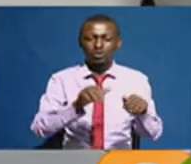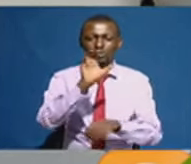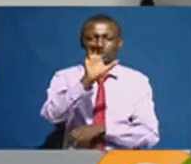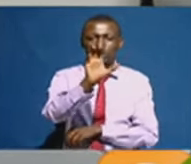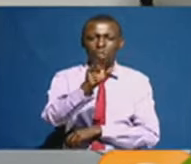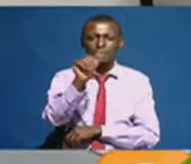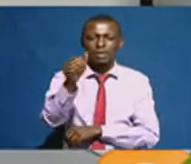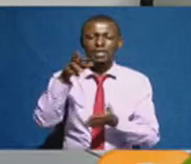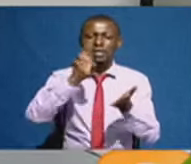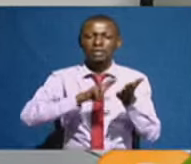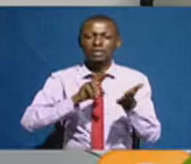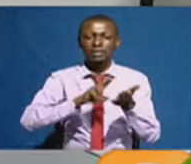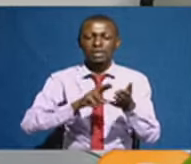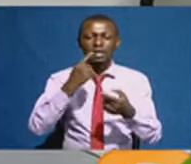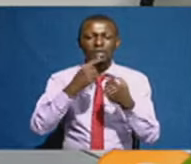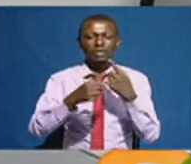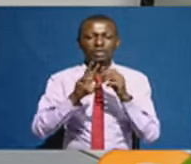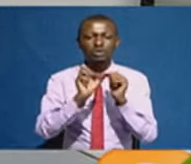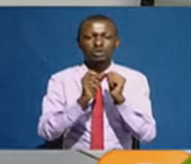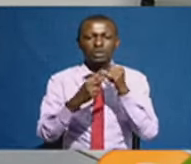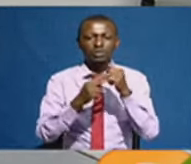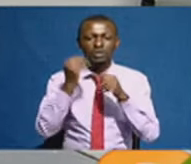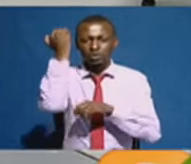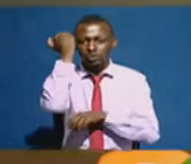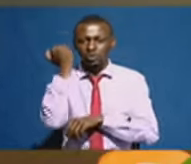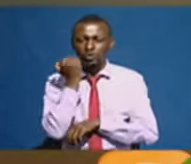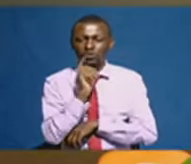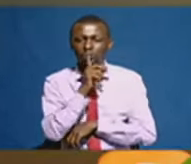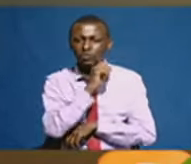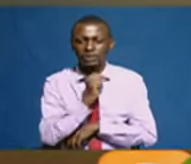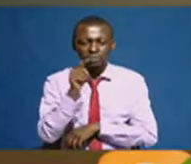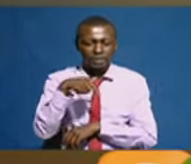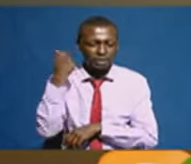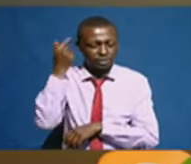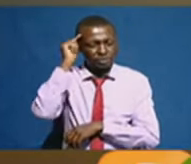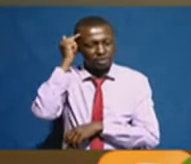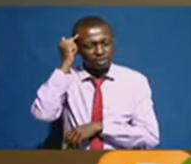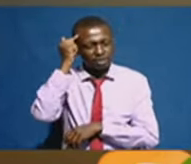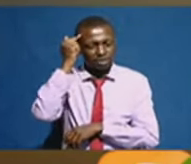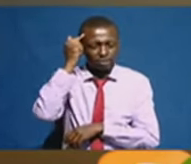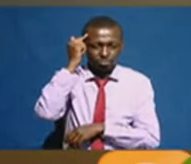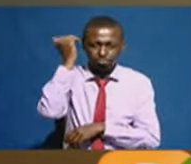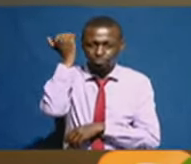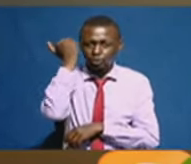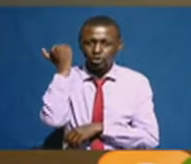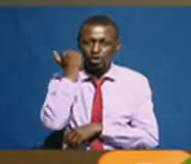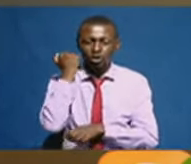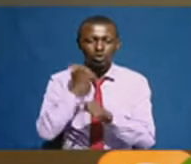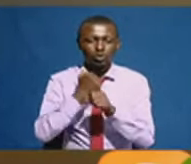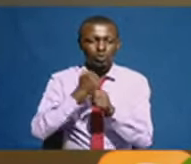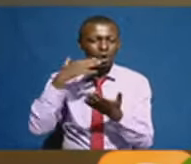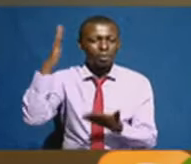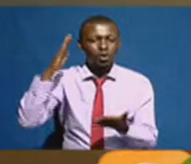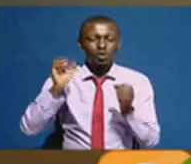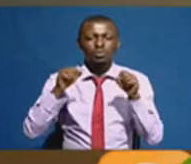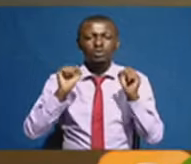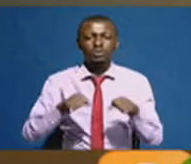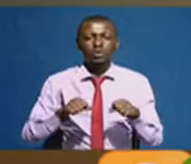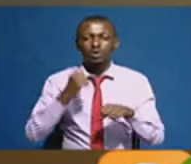in 2017. Yeah. And I keep thinking about, can the courts do more? I say this